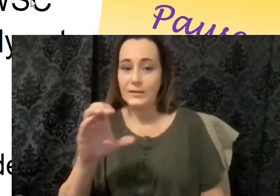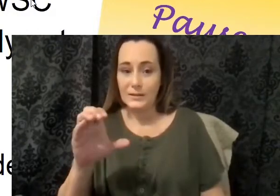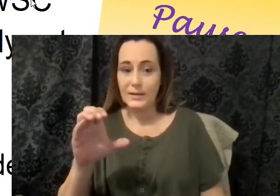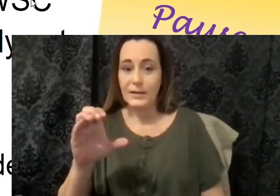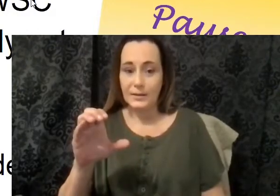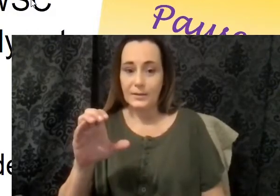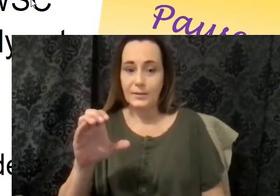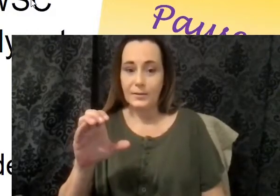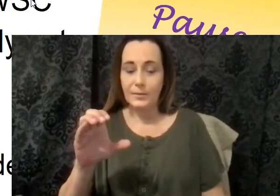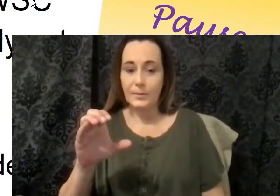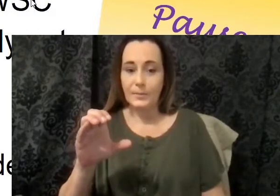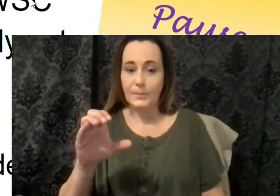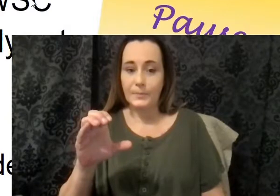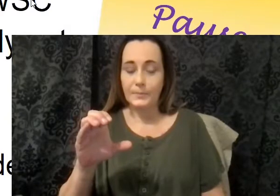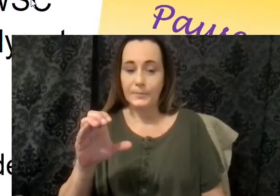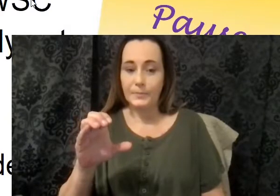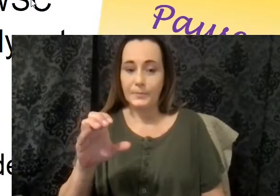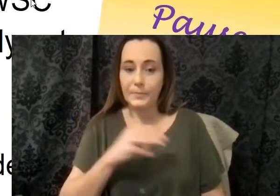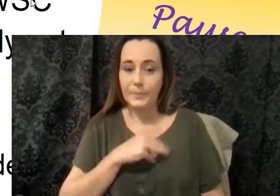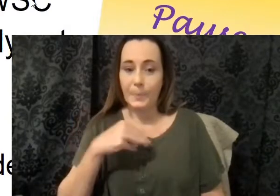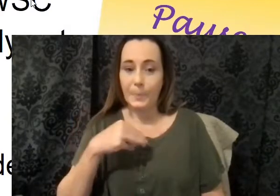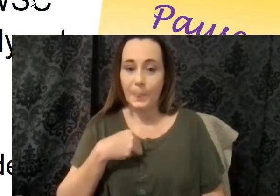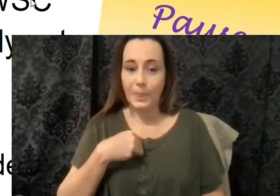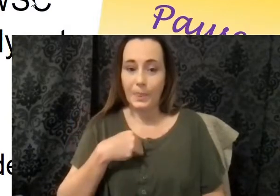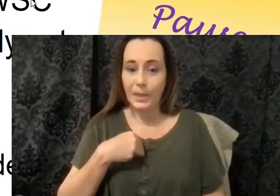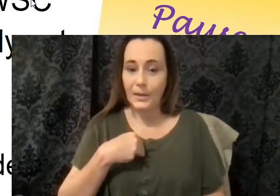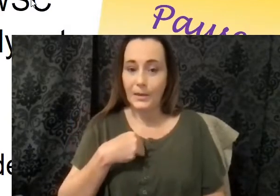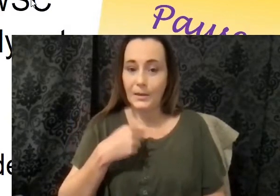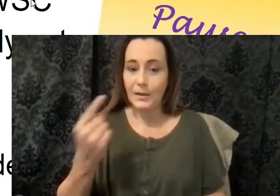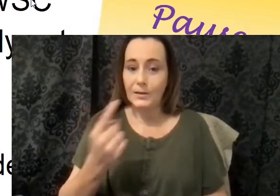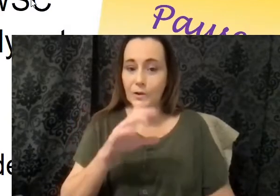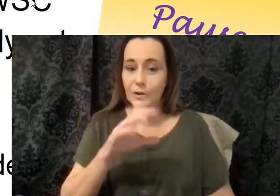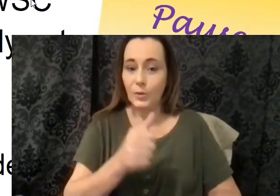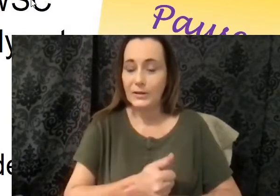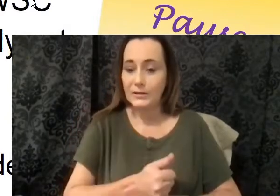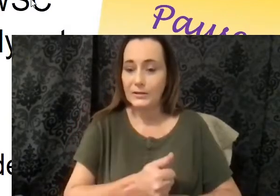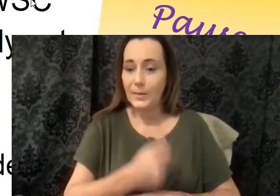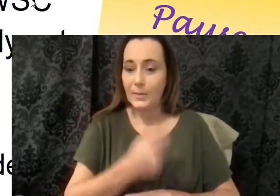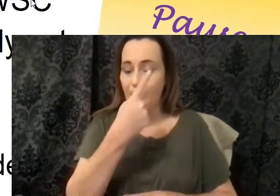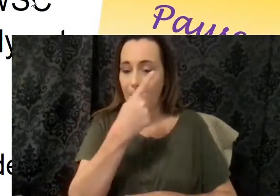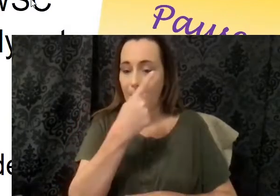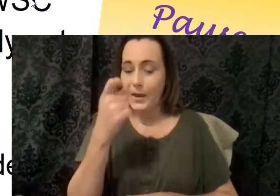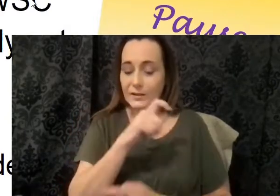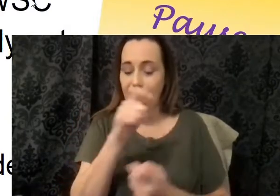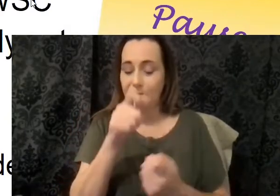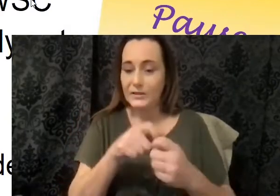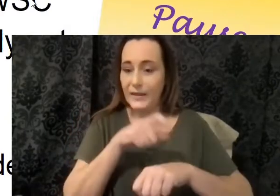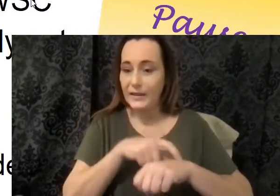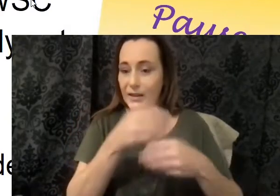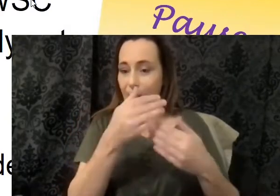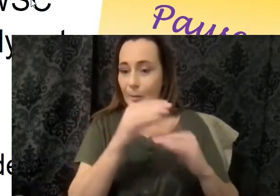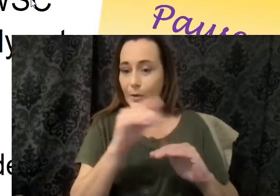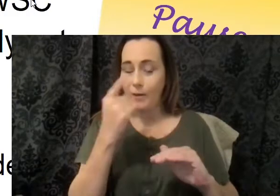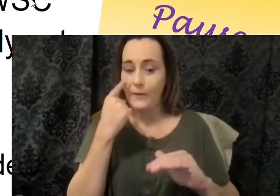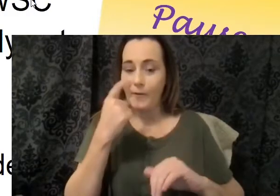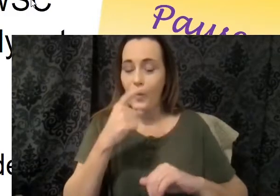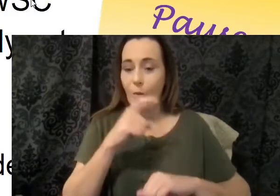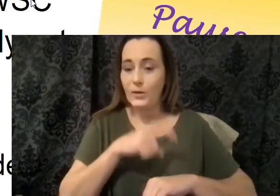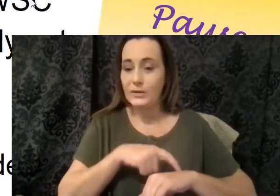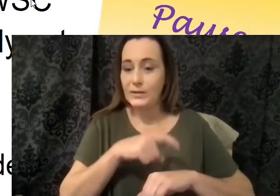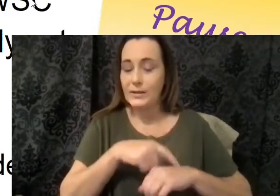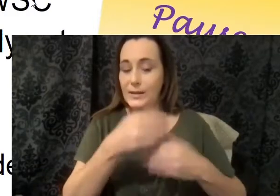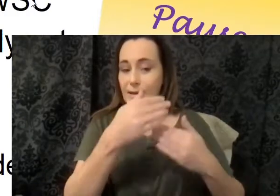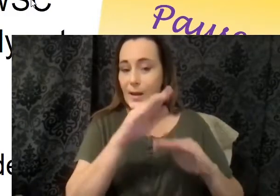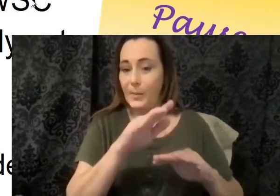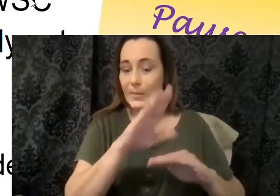separate a motion only because it's a legal entity and has specific time frames for terms established by the